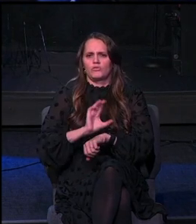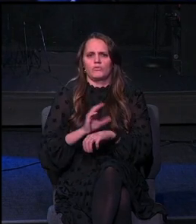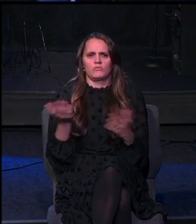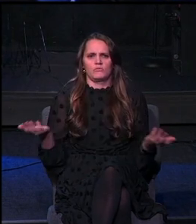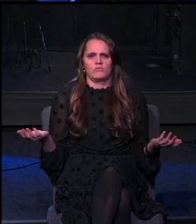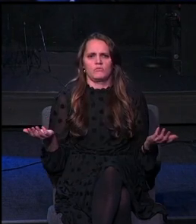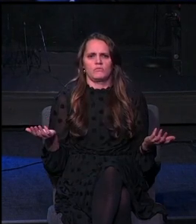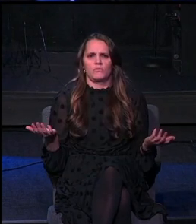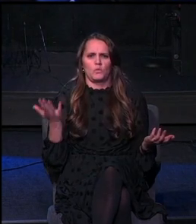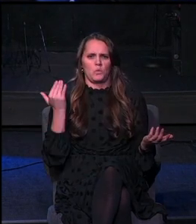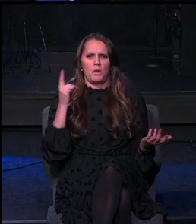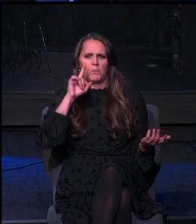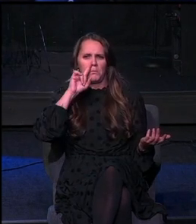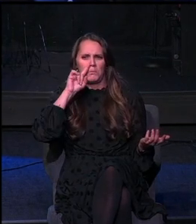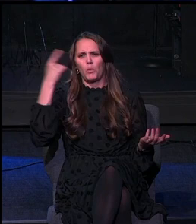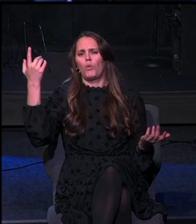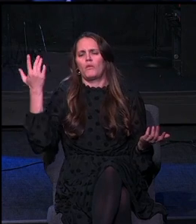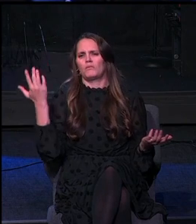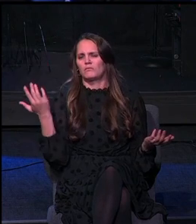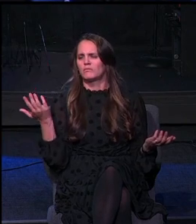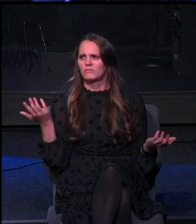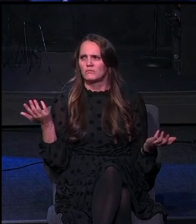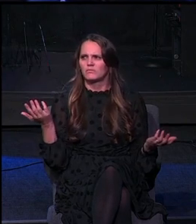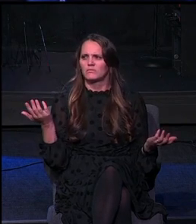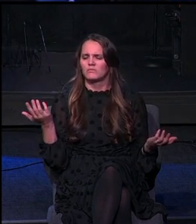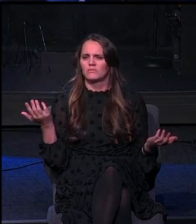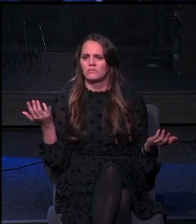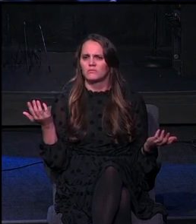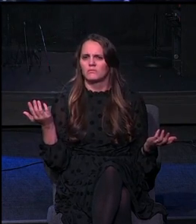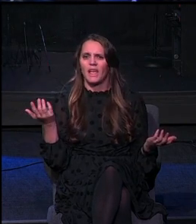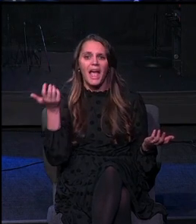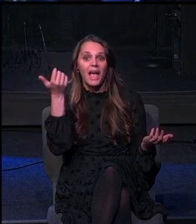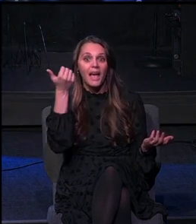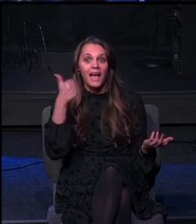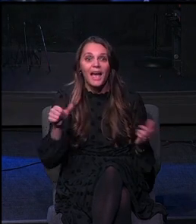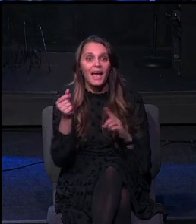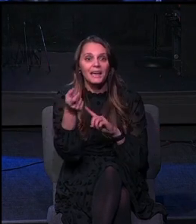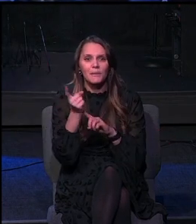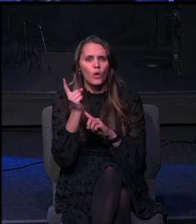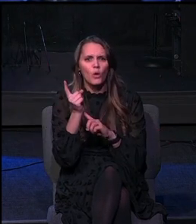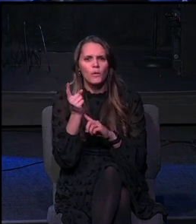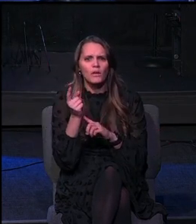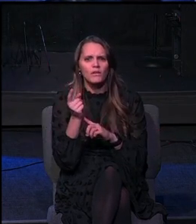Why are so many people bored? If I can pick any moment in all of the Bible,